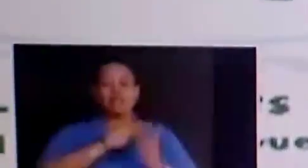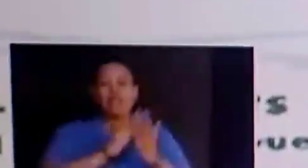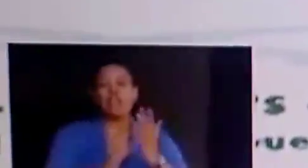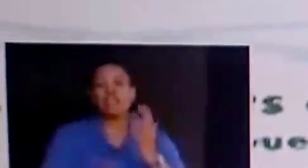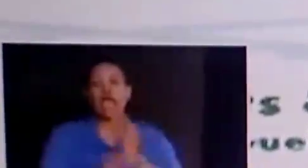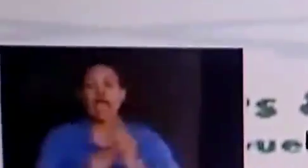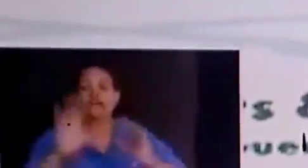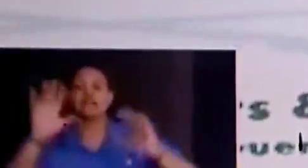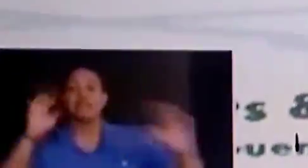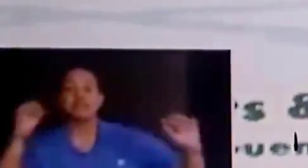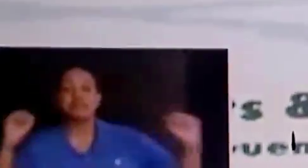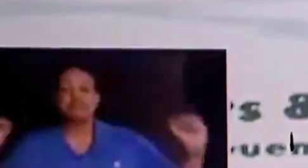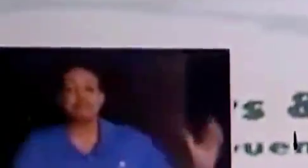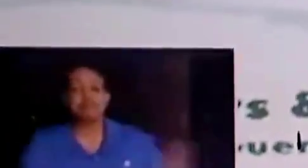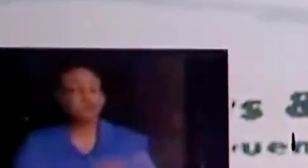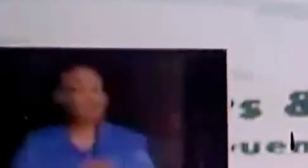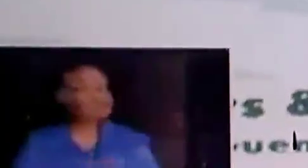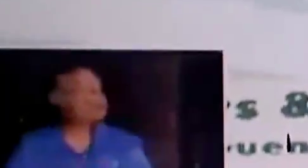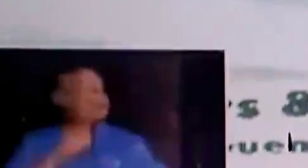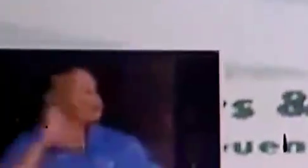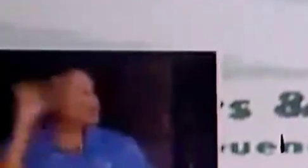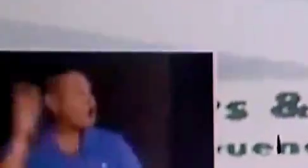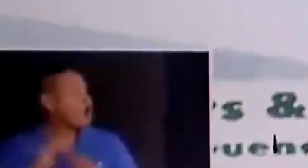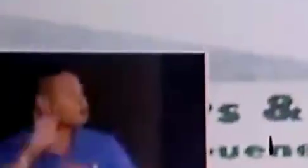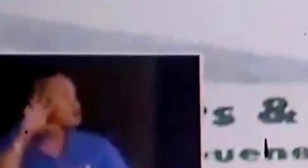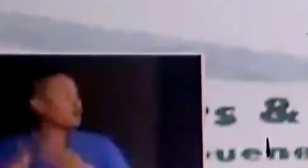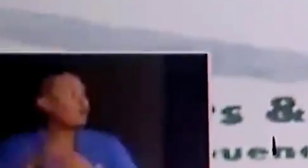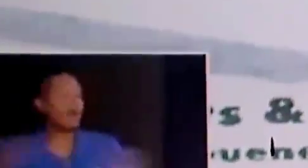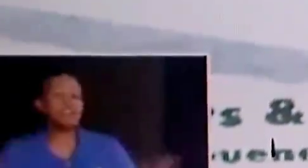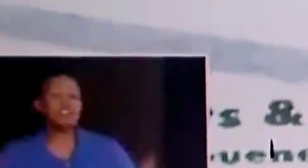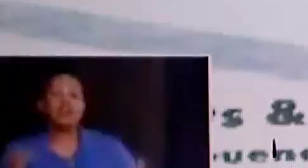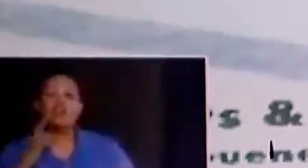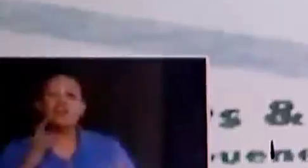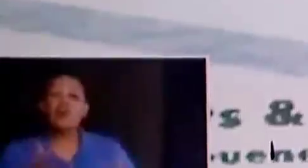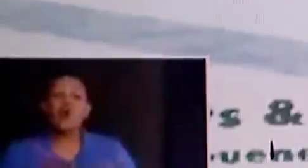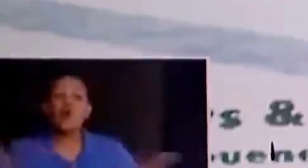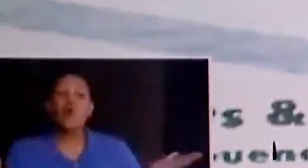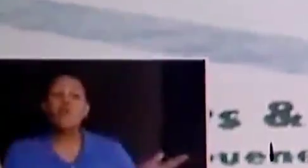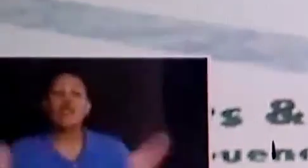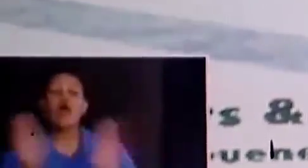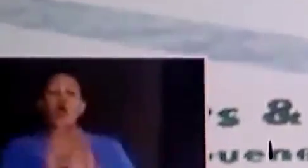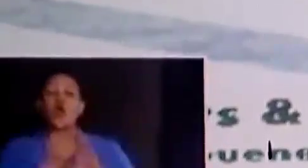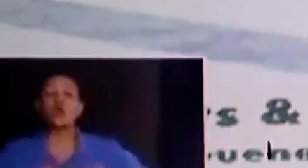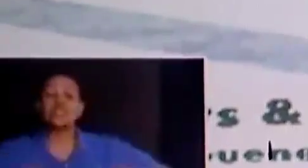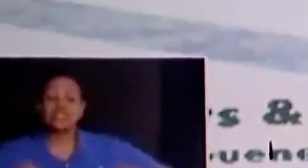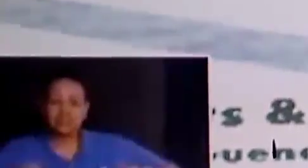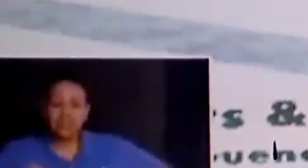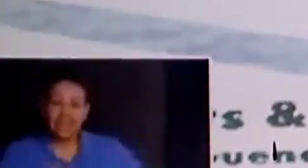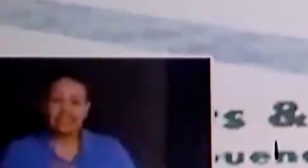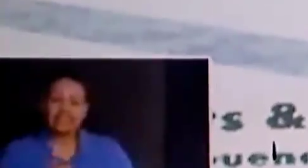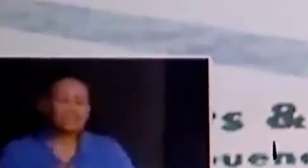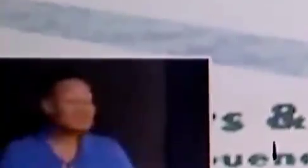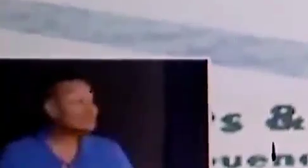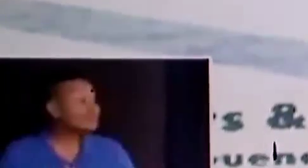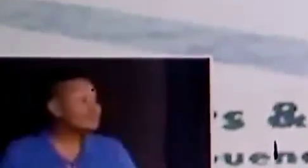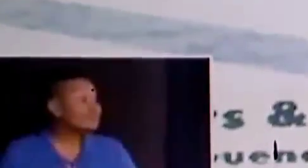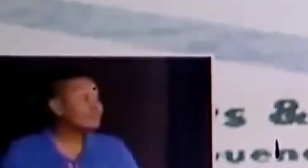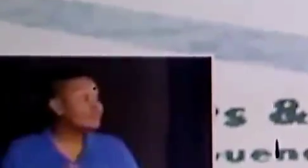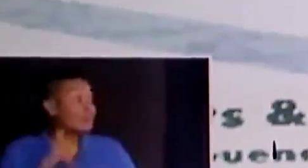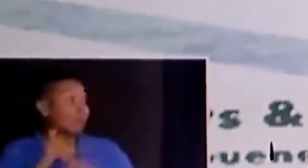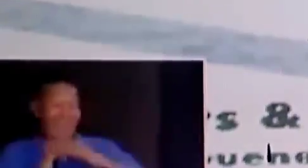architecture. The building composition comprises open and closed spaces beneath an elevated